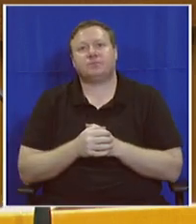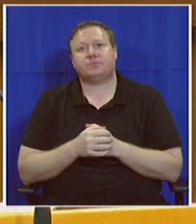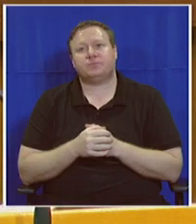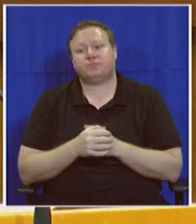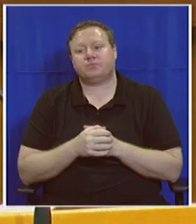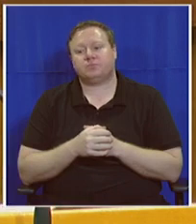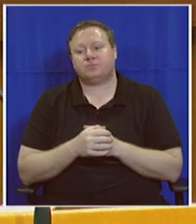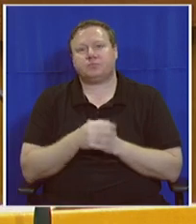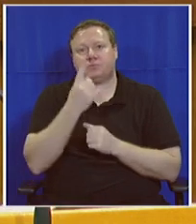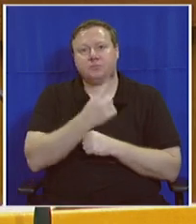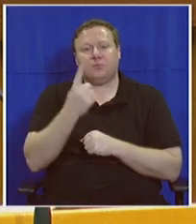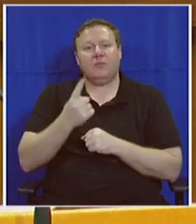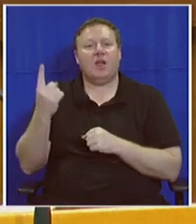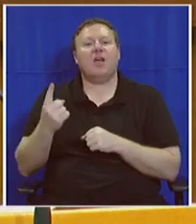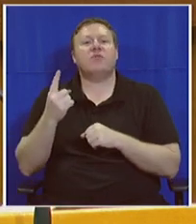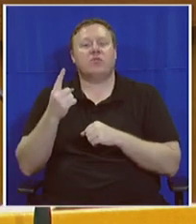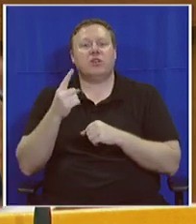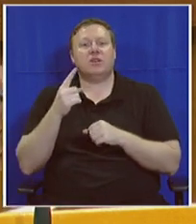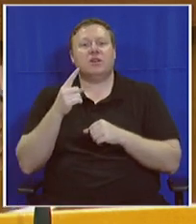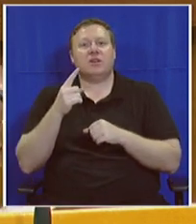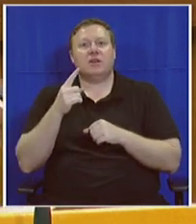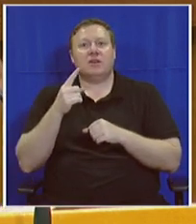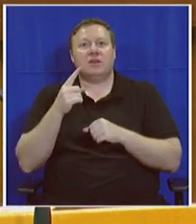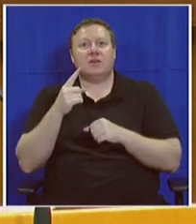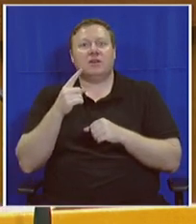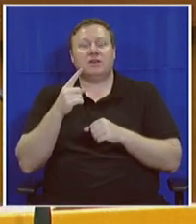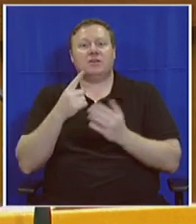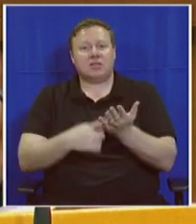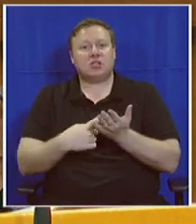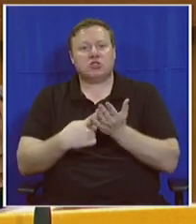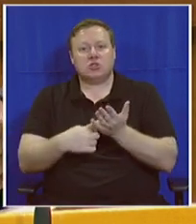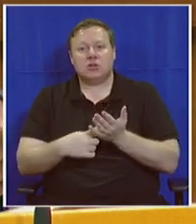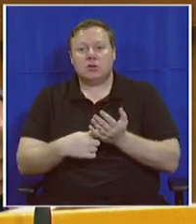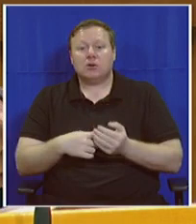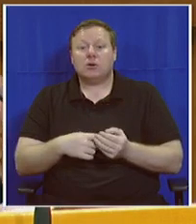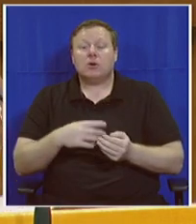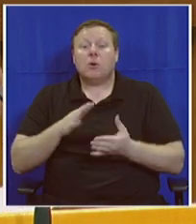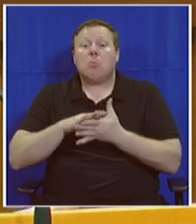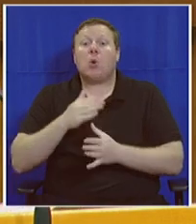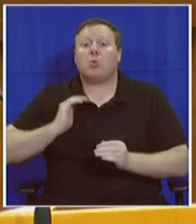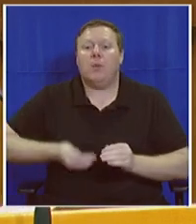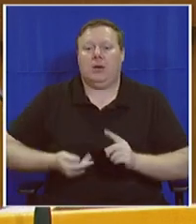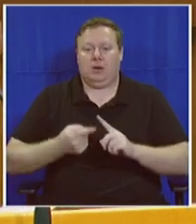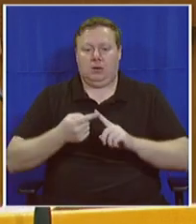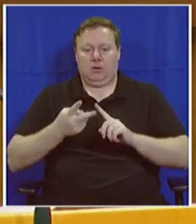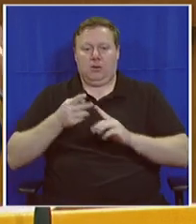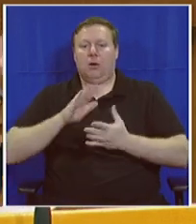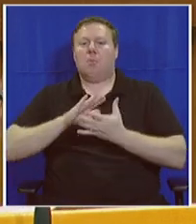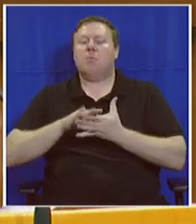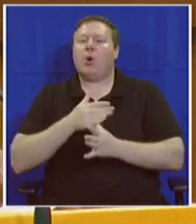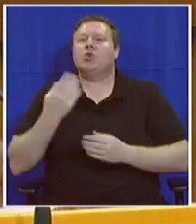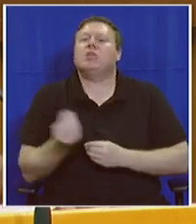Every discussion, she would factor in the cause of women, the cause of young people, the cause of people